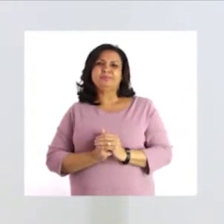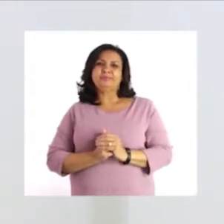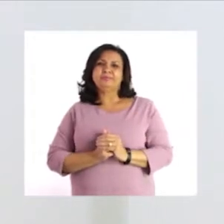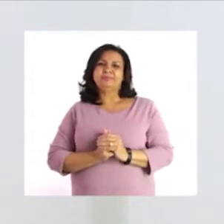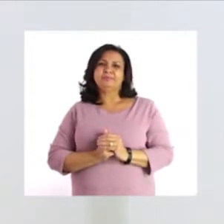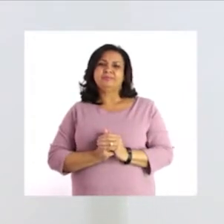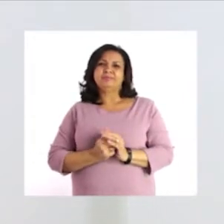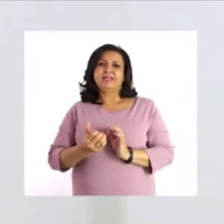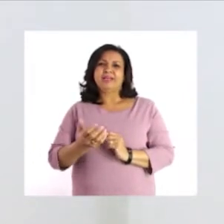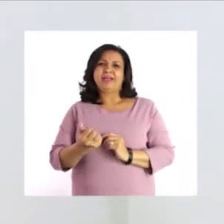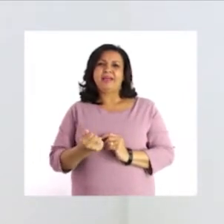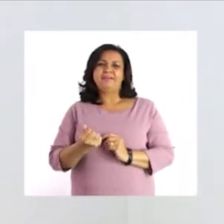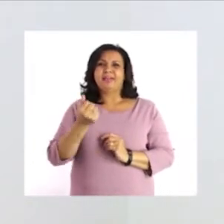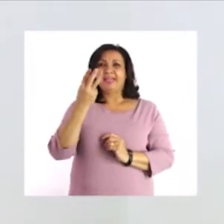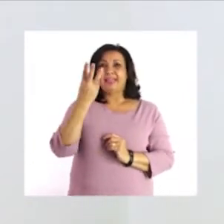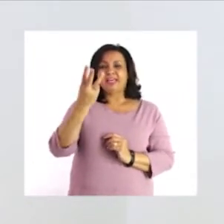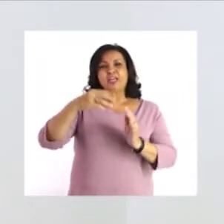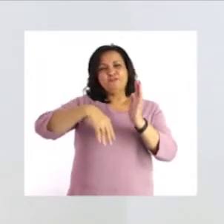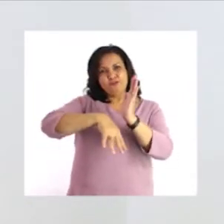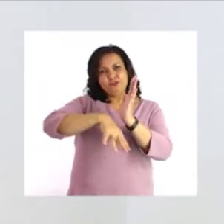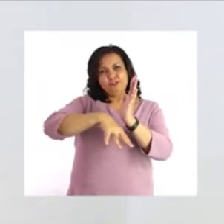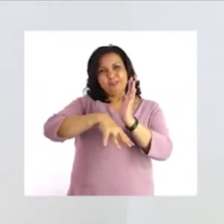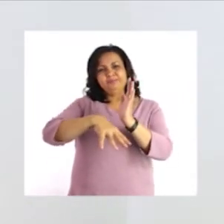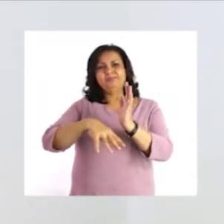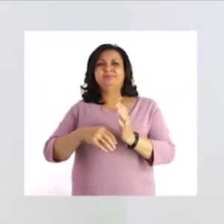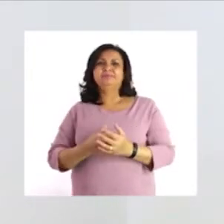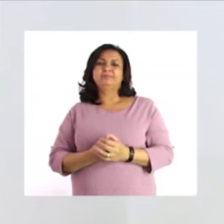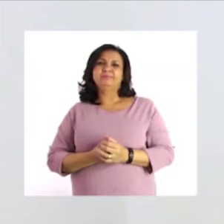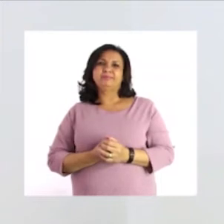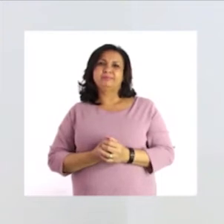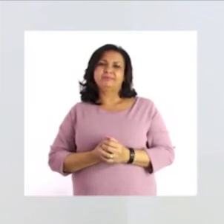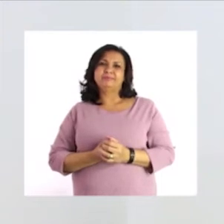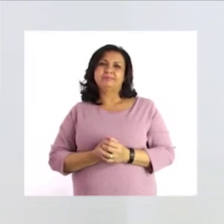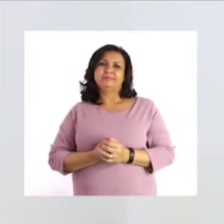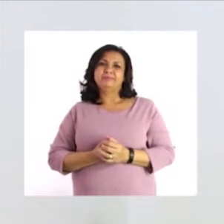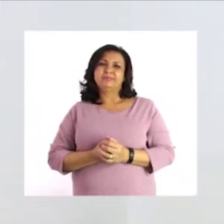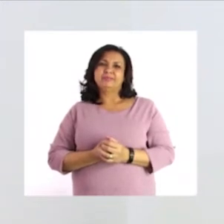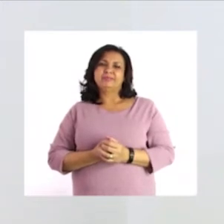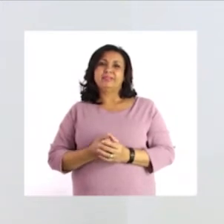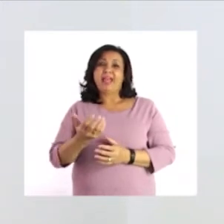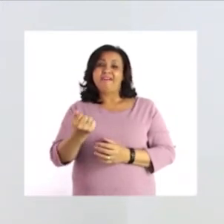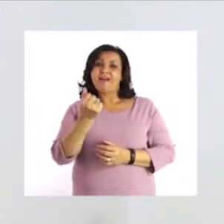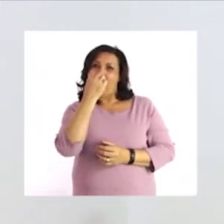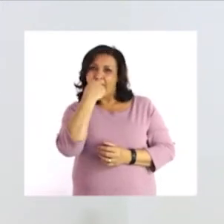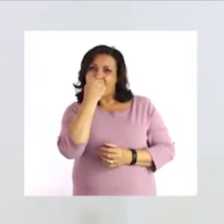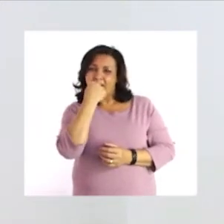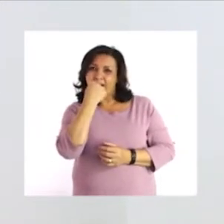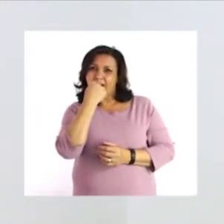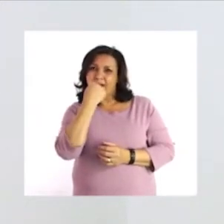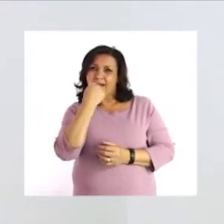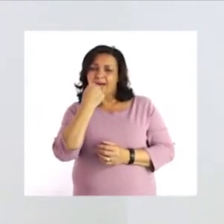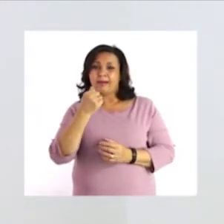I have 3 fruits in my hand. Well, I have an apple, and the apple